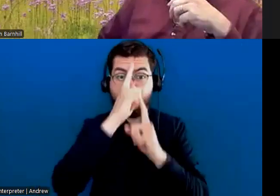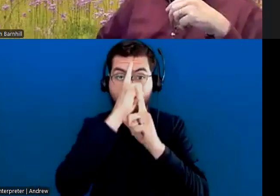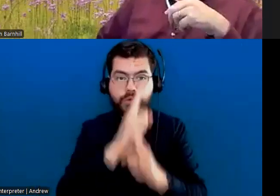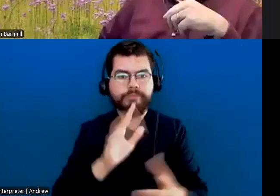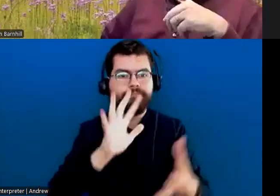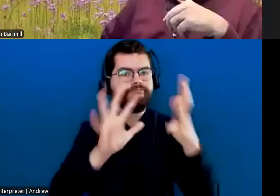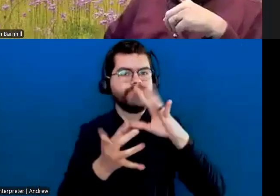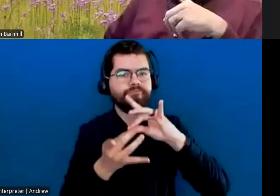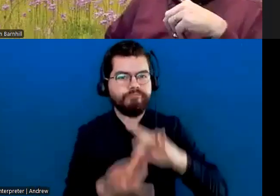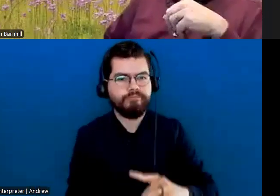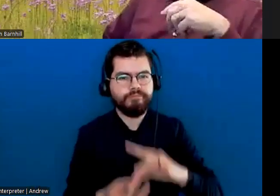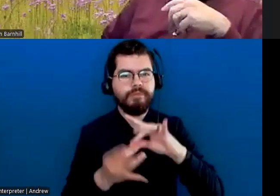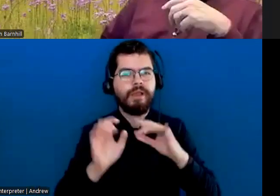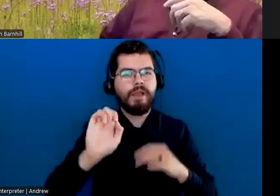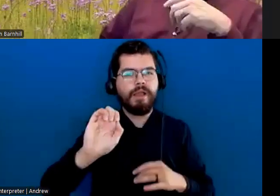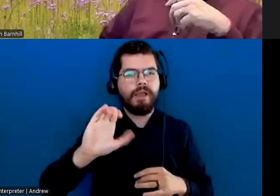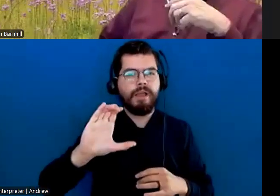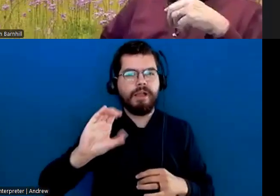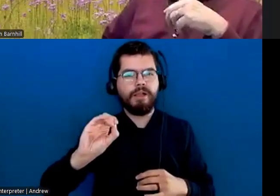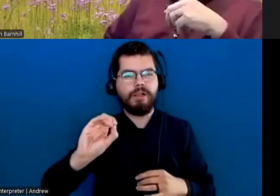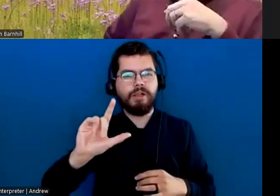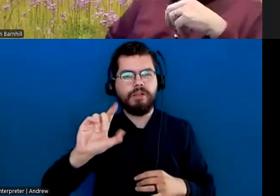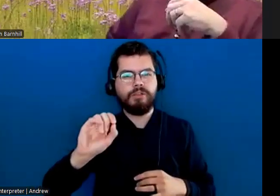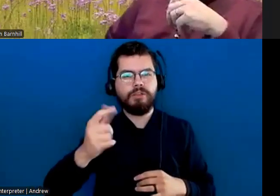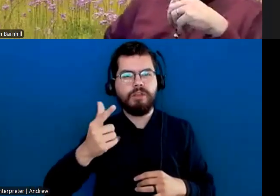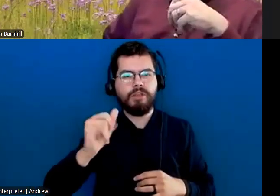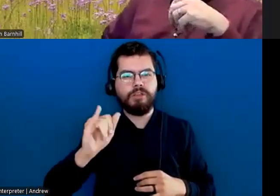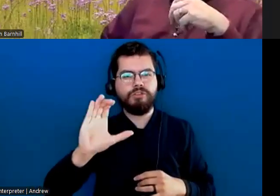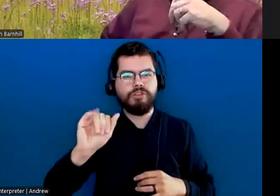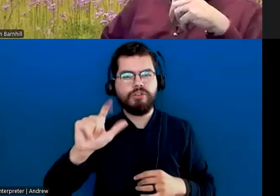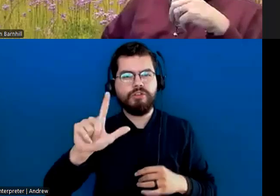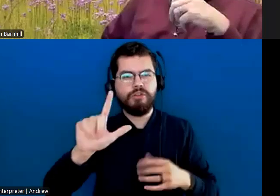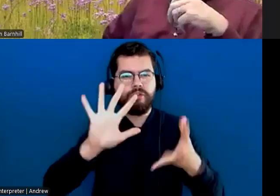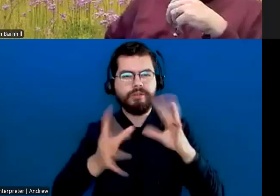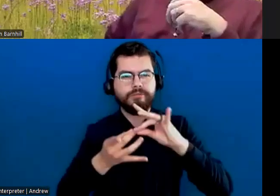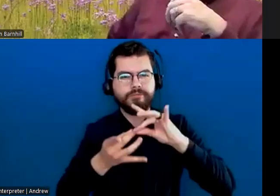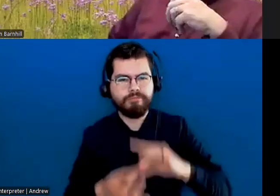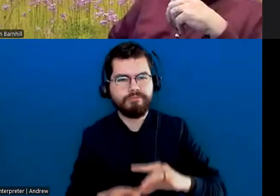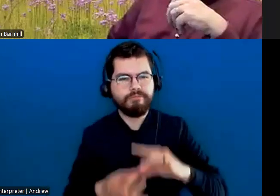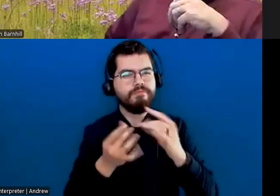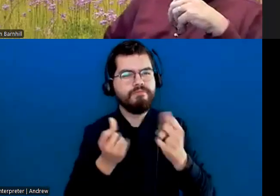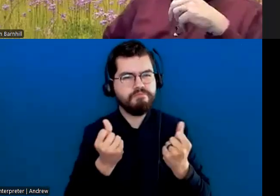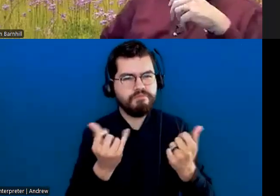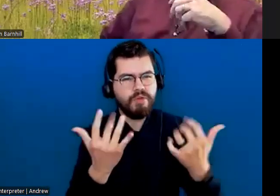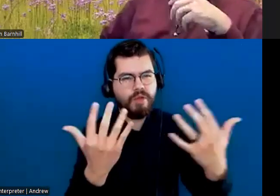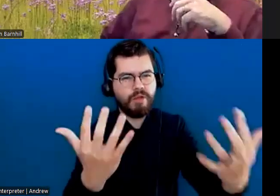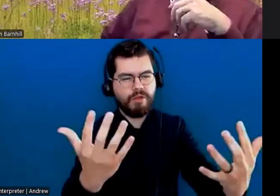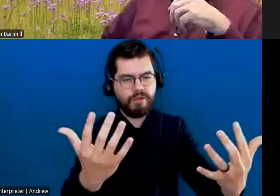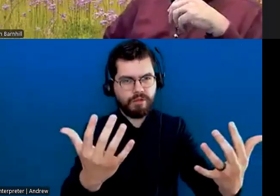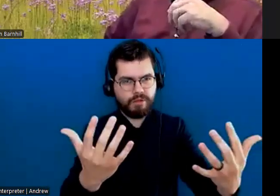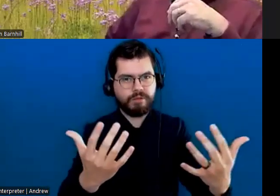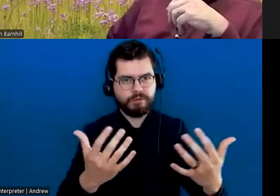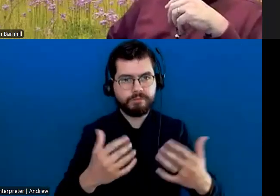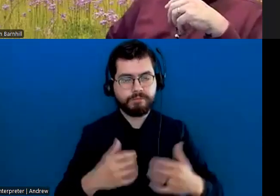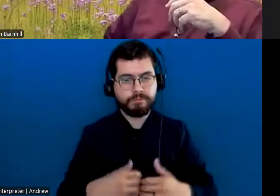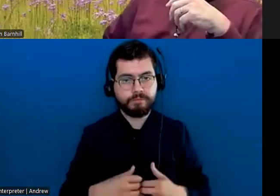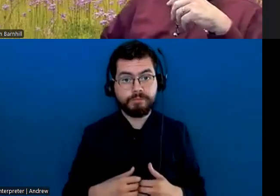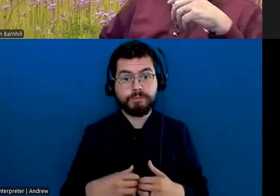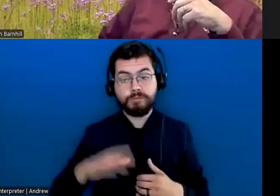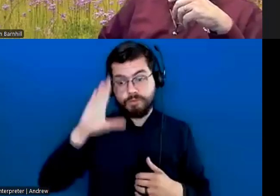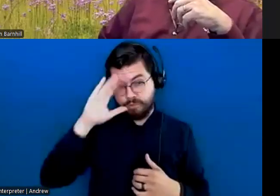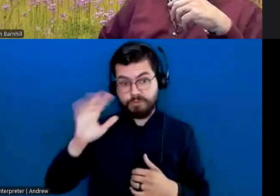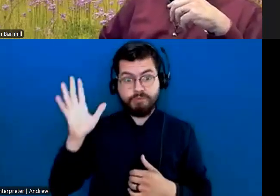something I view as a passing of the baton, because prior to the European settlement of the